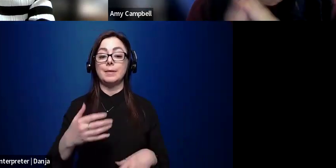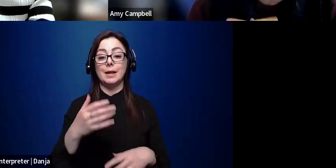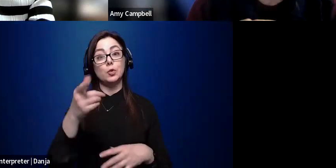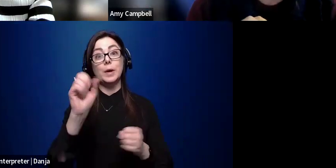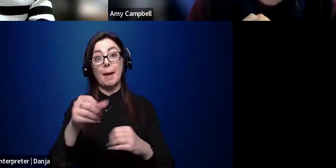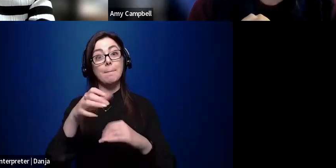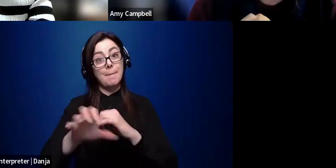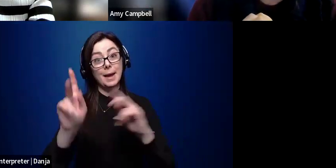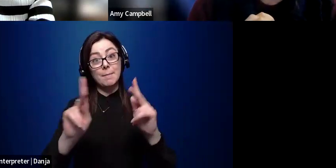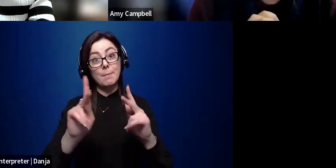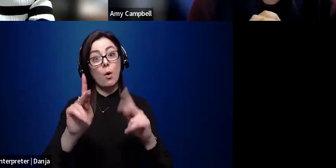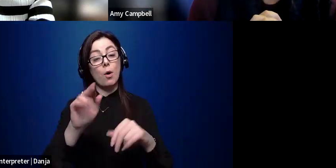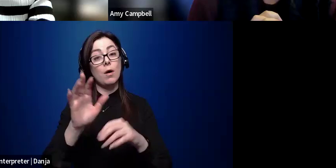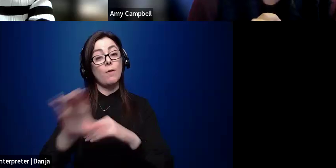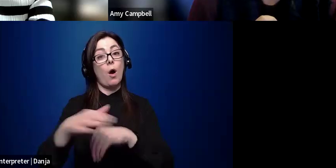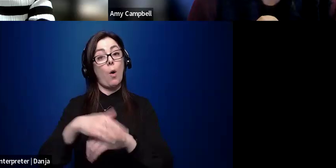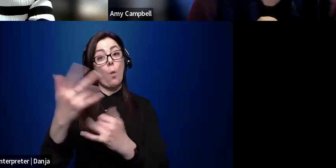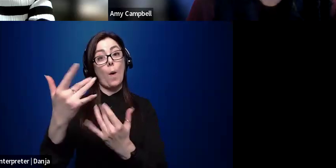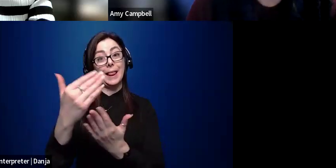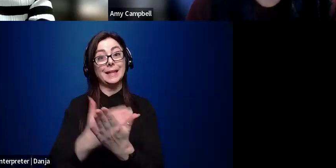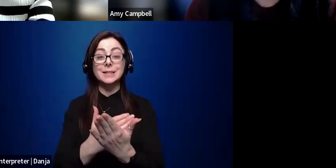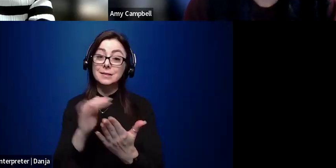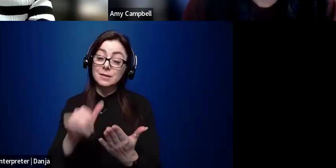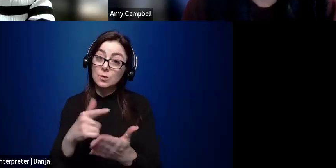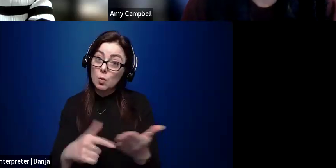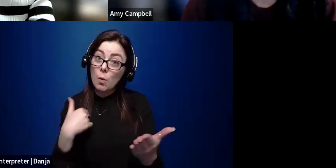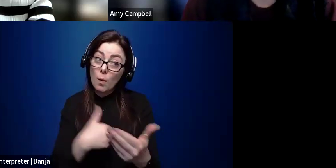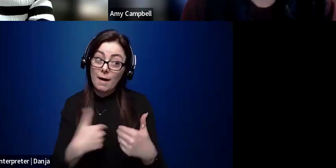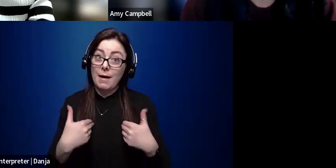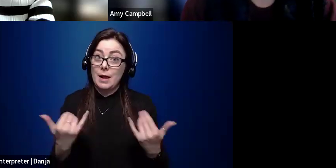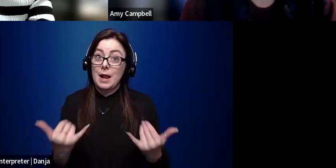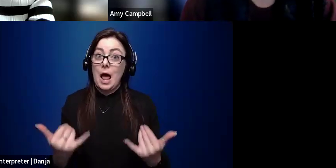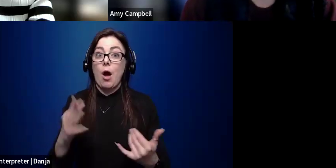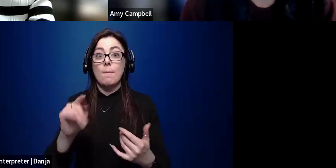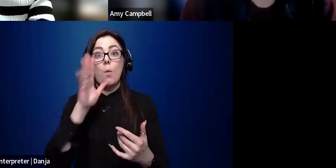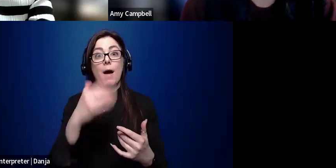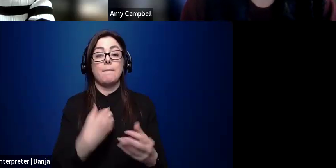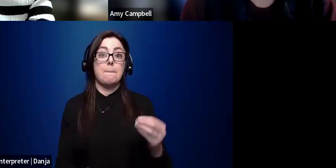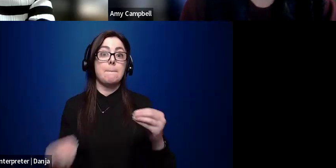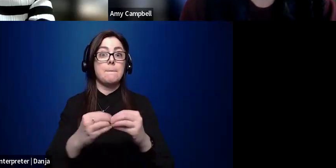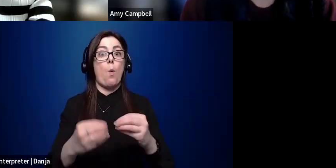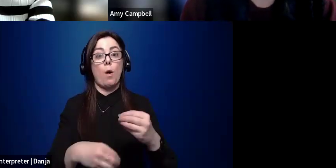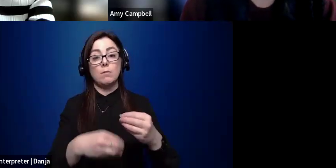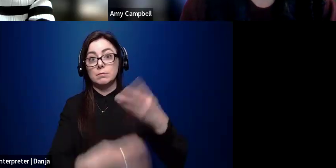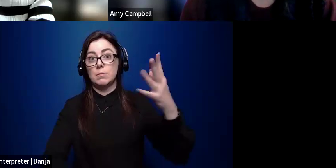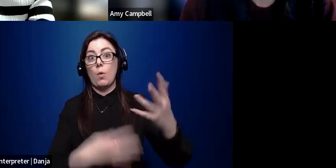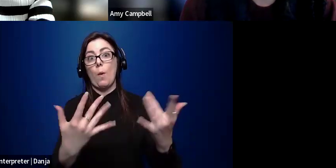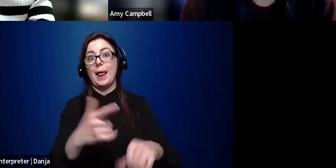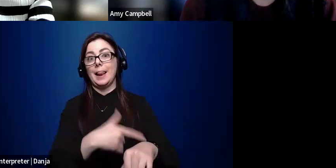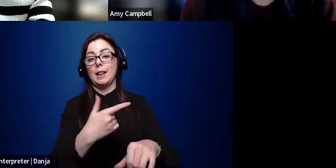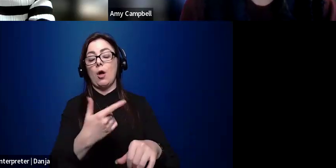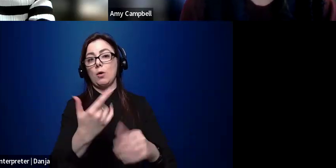now. It'll just be bigger waiting lists. You can limit or get rid of services and supports.